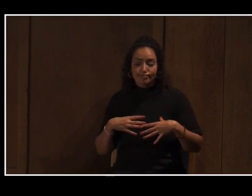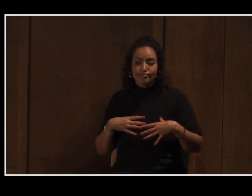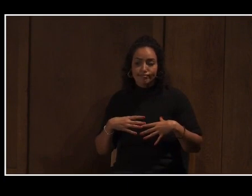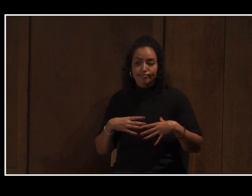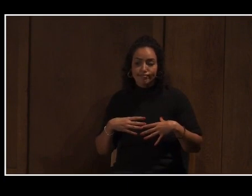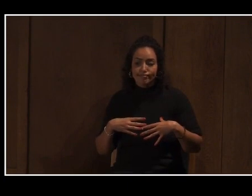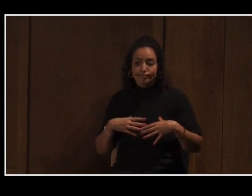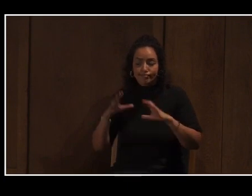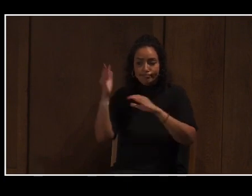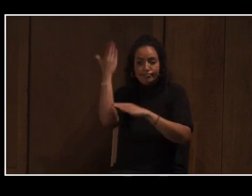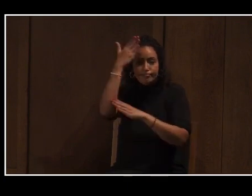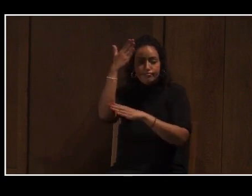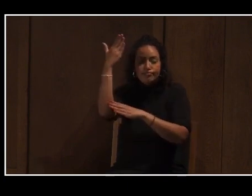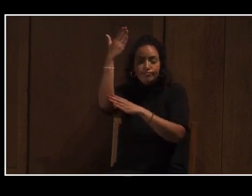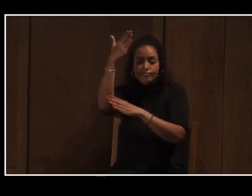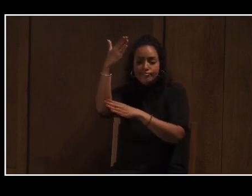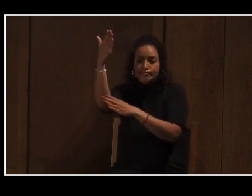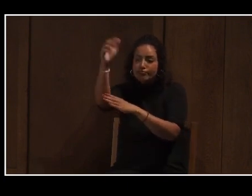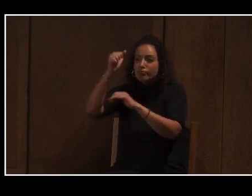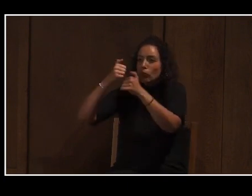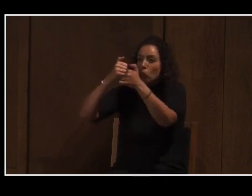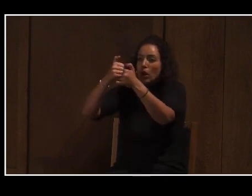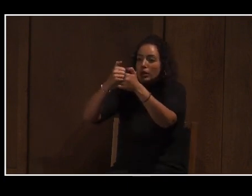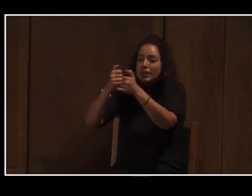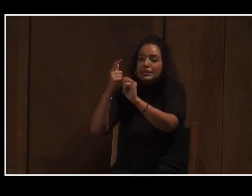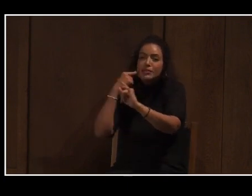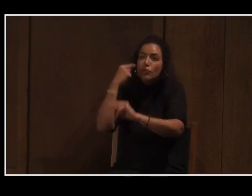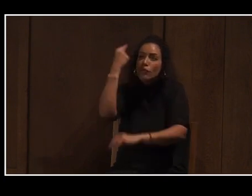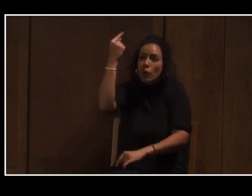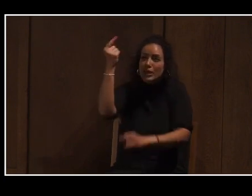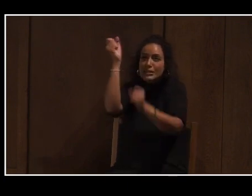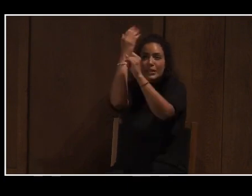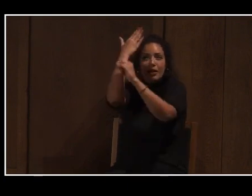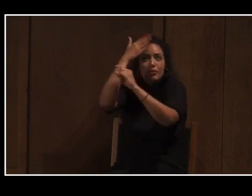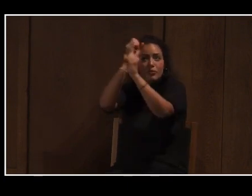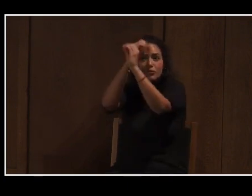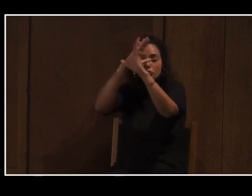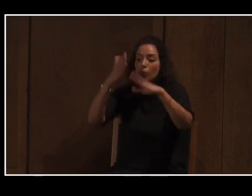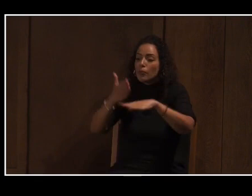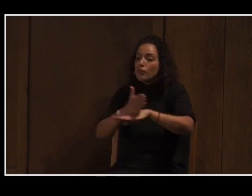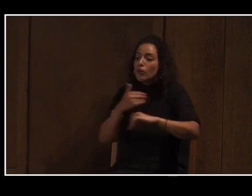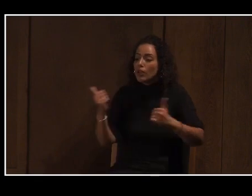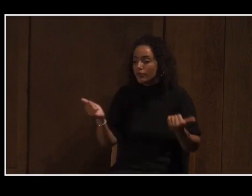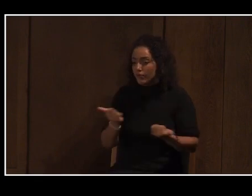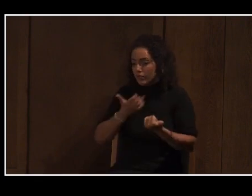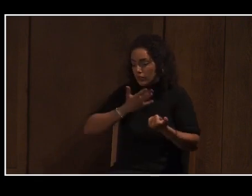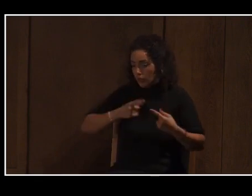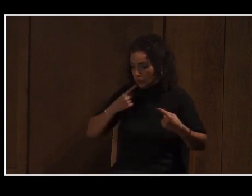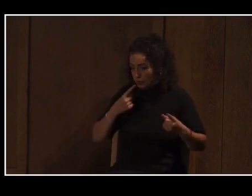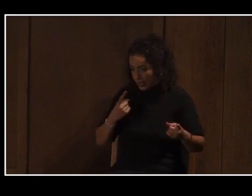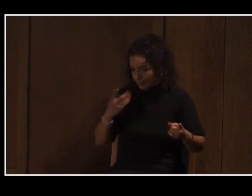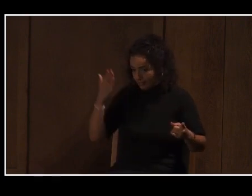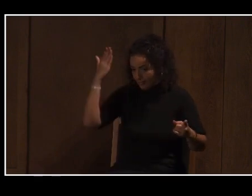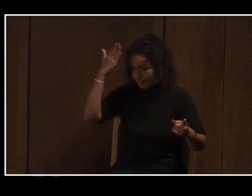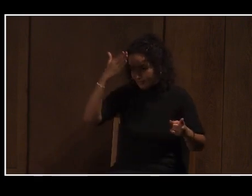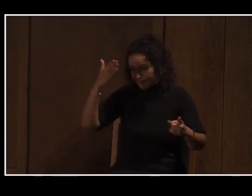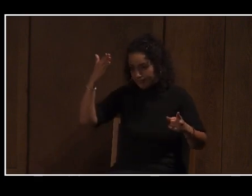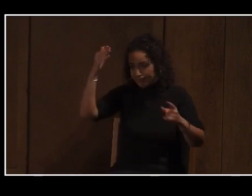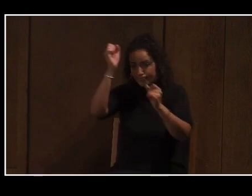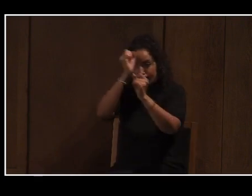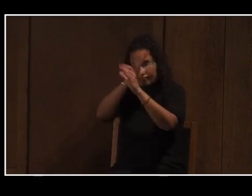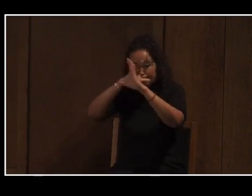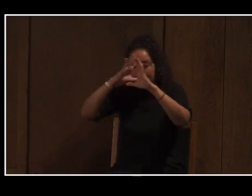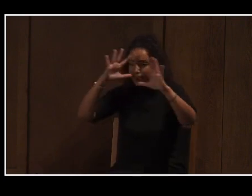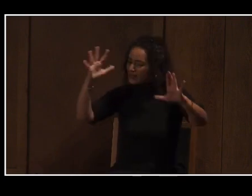itself worthwhile simply for itself. So before I close, I'd say, imagination is